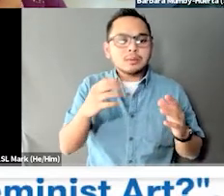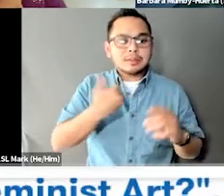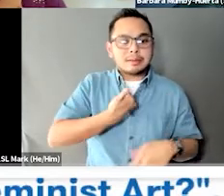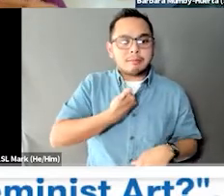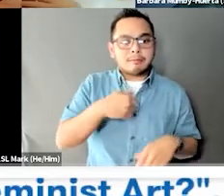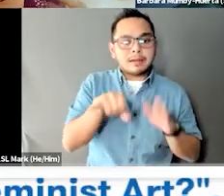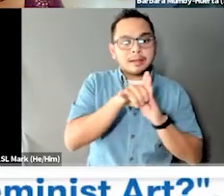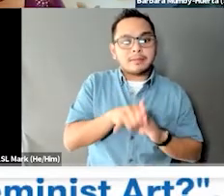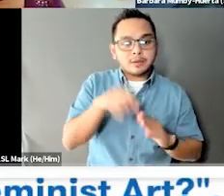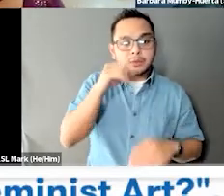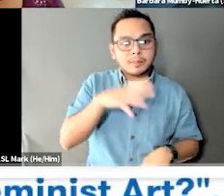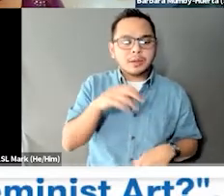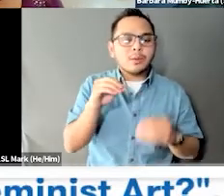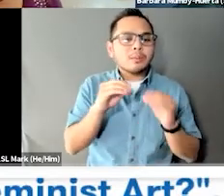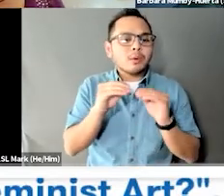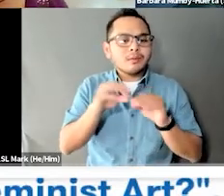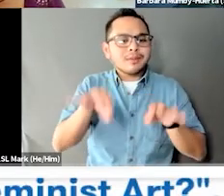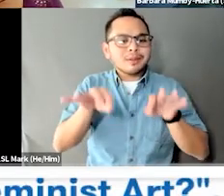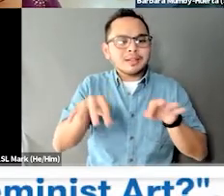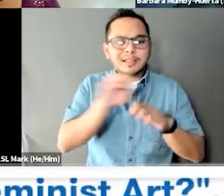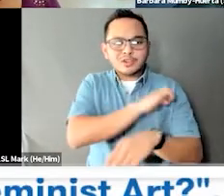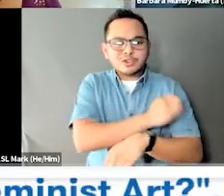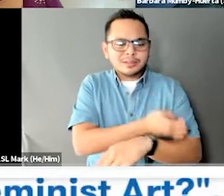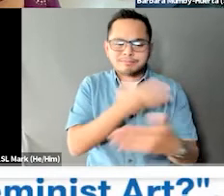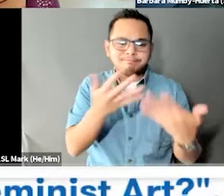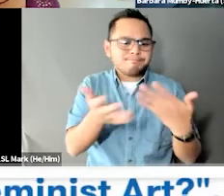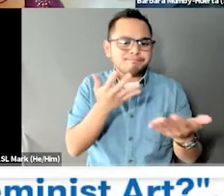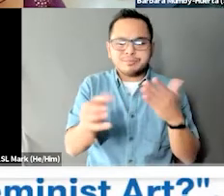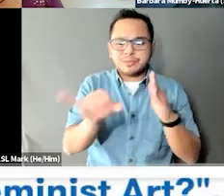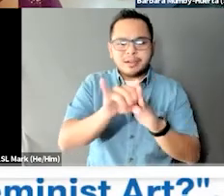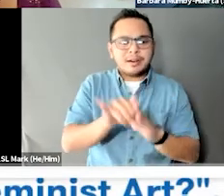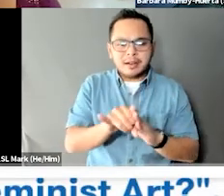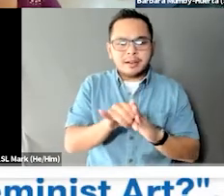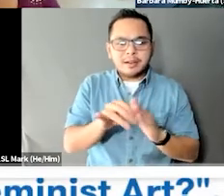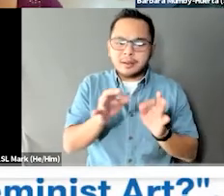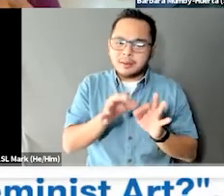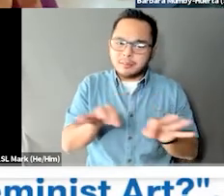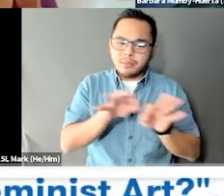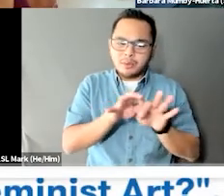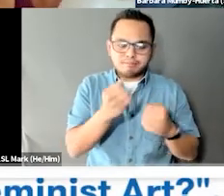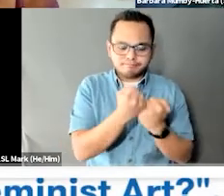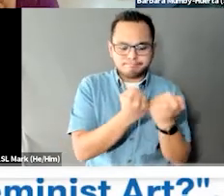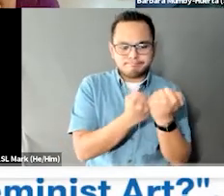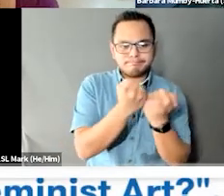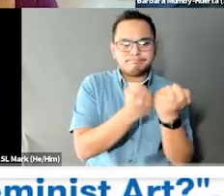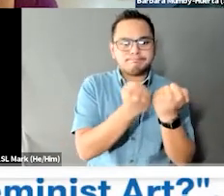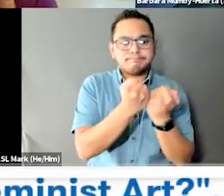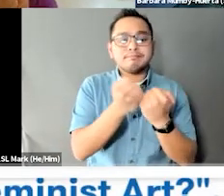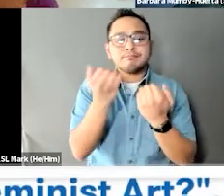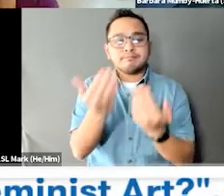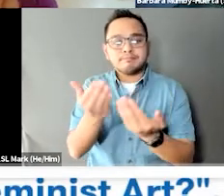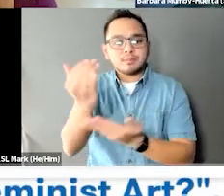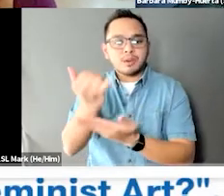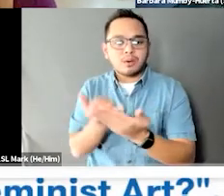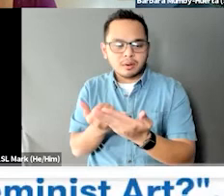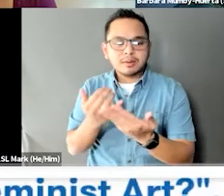or anybody that has feminine energy. It doesn't matter what you identify as. So that's, and this is the piece that